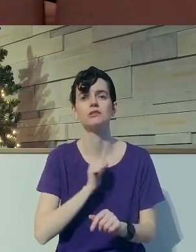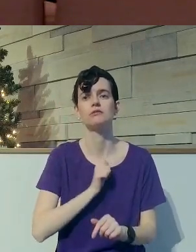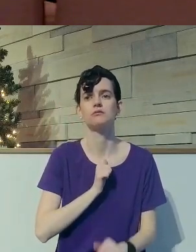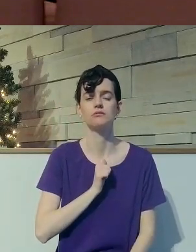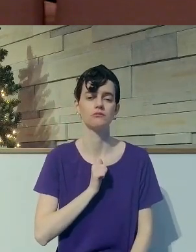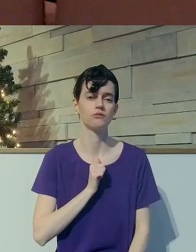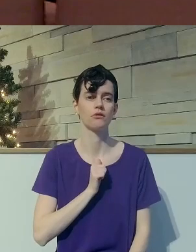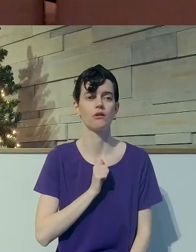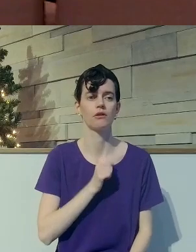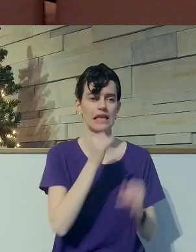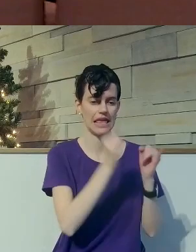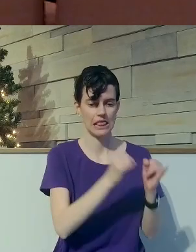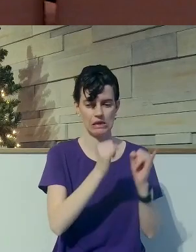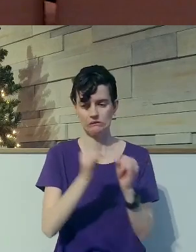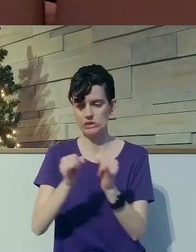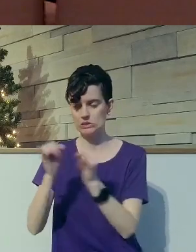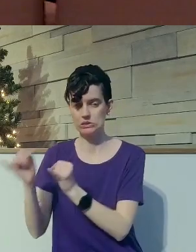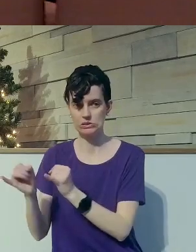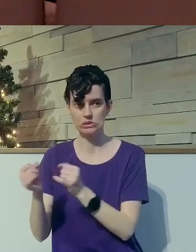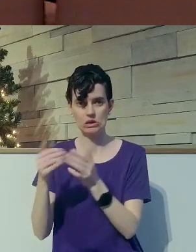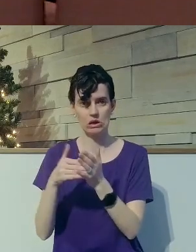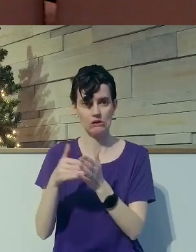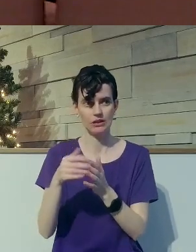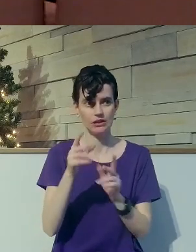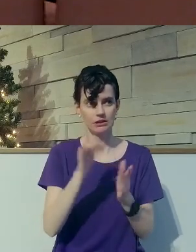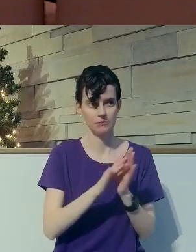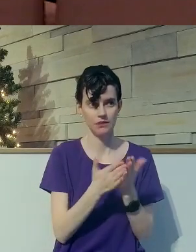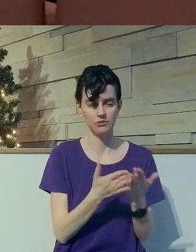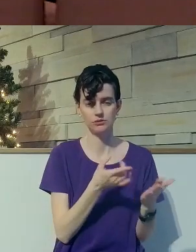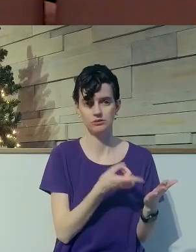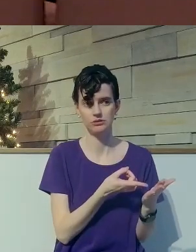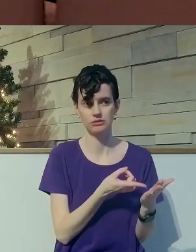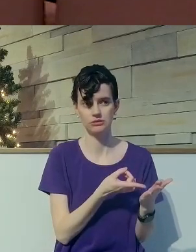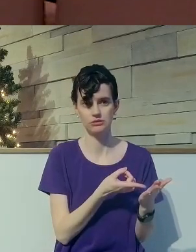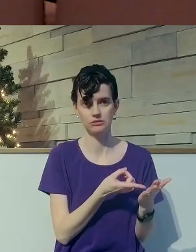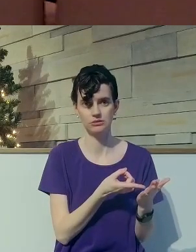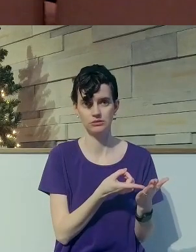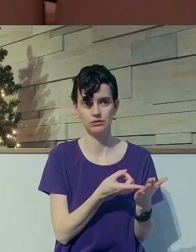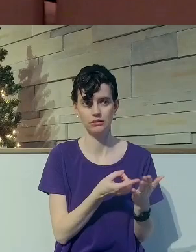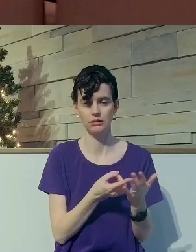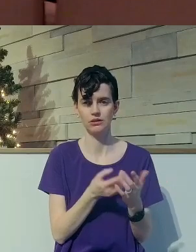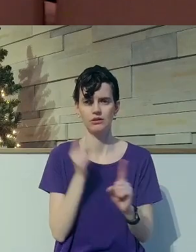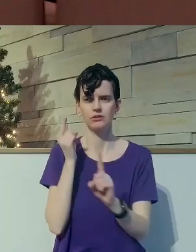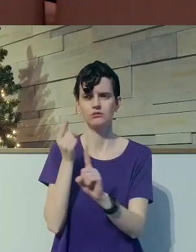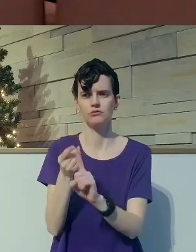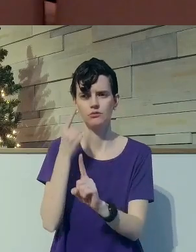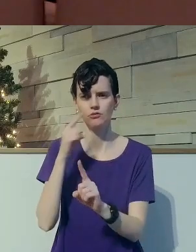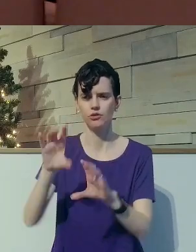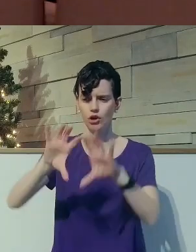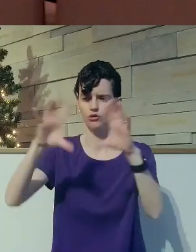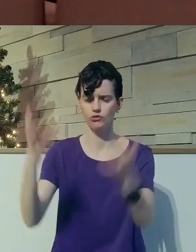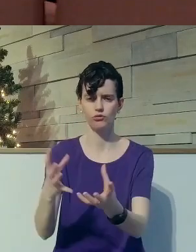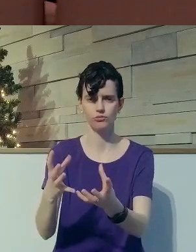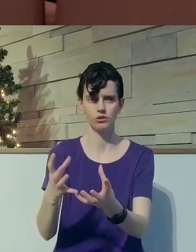as individuals, and so often in the Bible, the address is to the group, the corporate group.